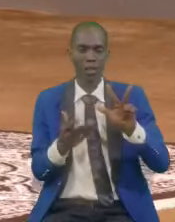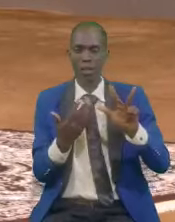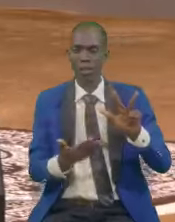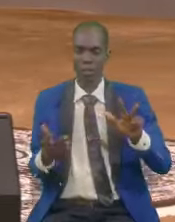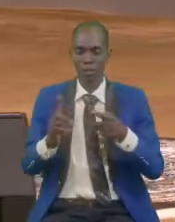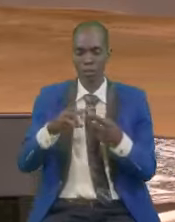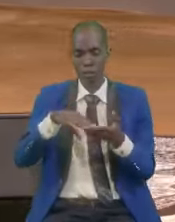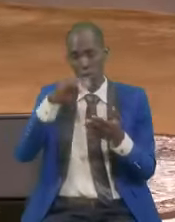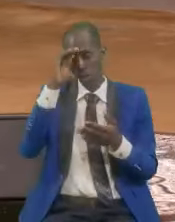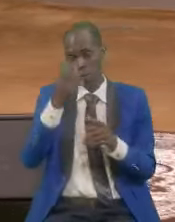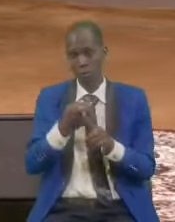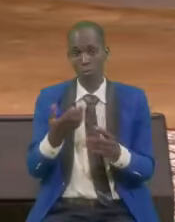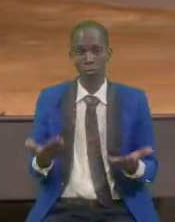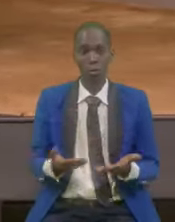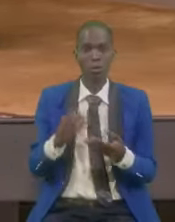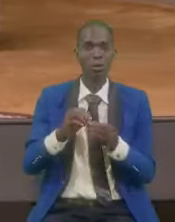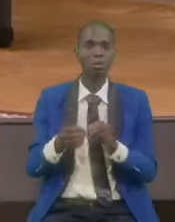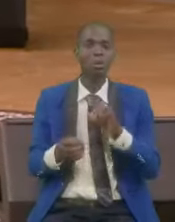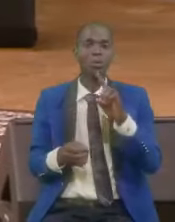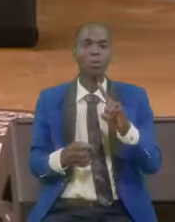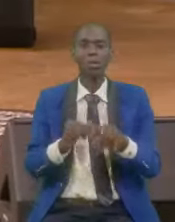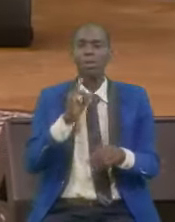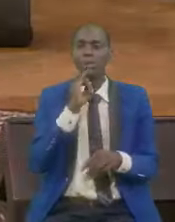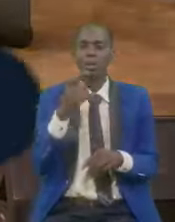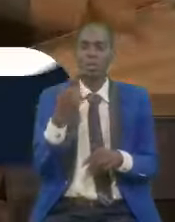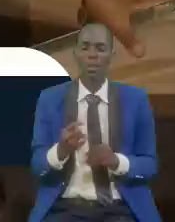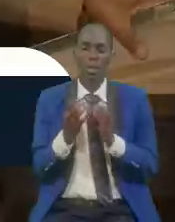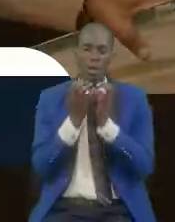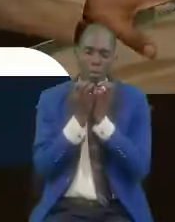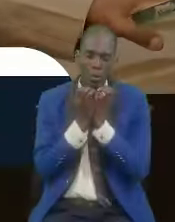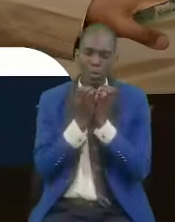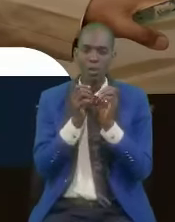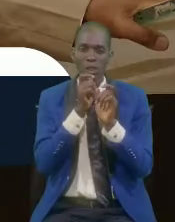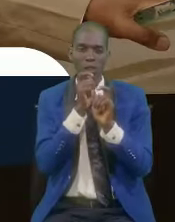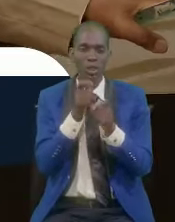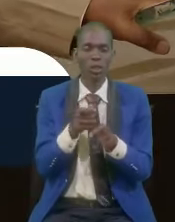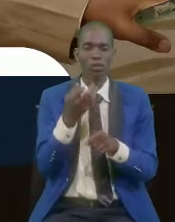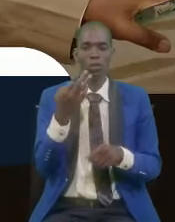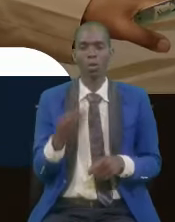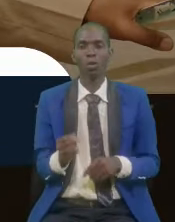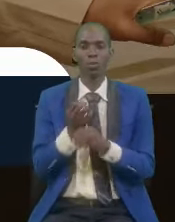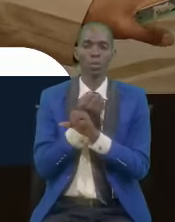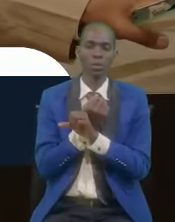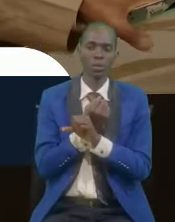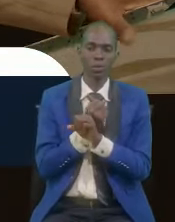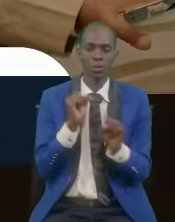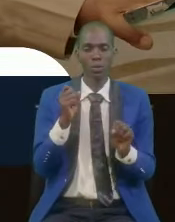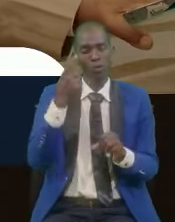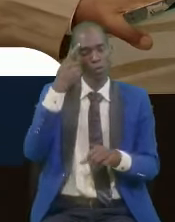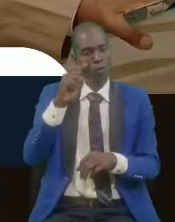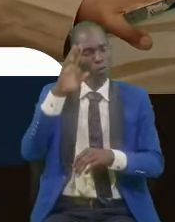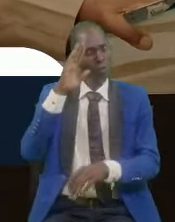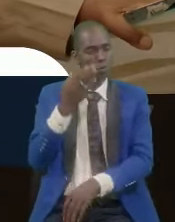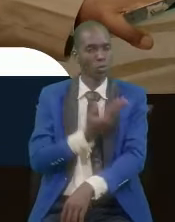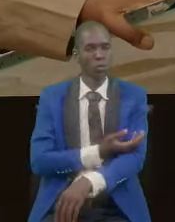looking at. Number one is the precious gift of salvation for sonship. Number two,